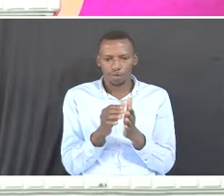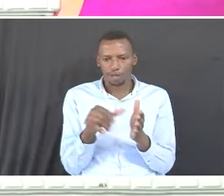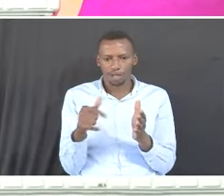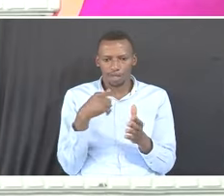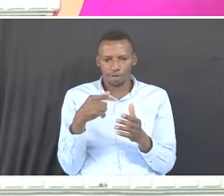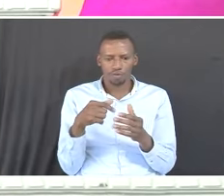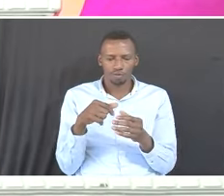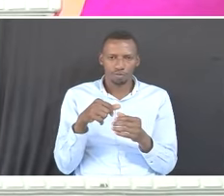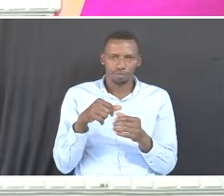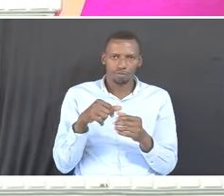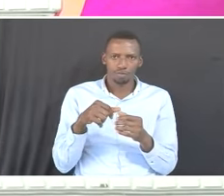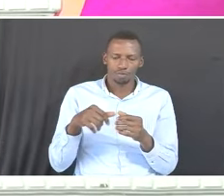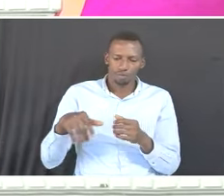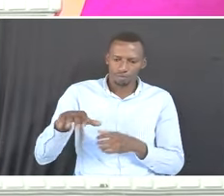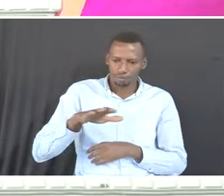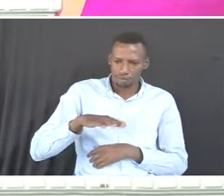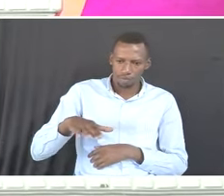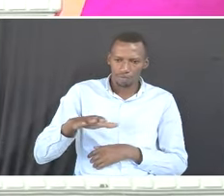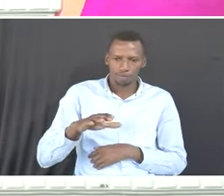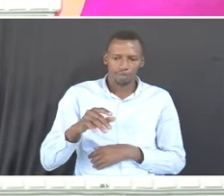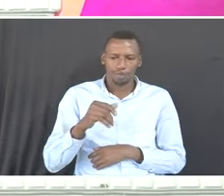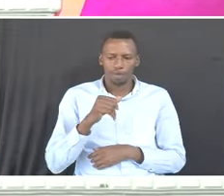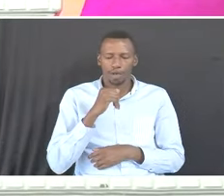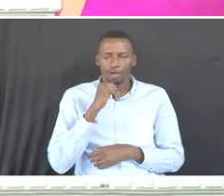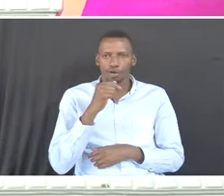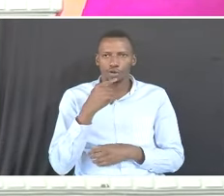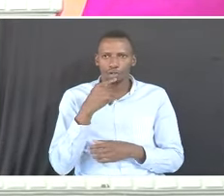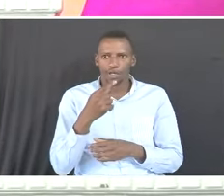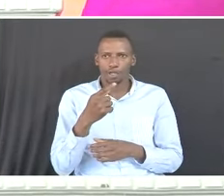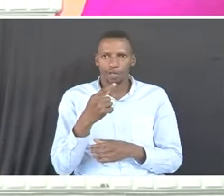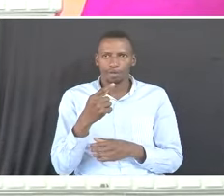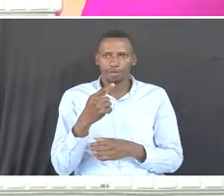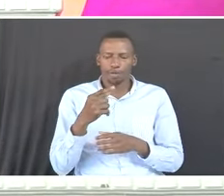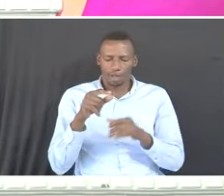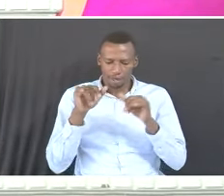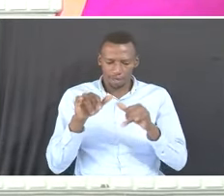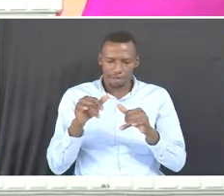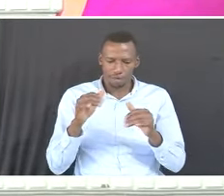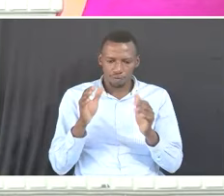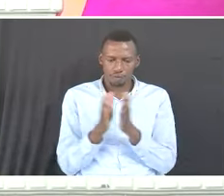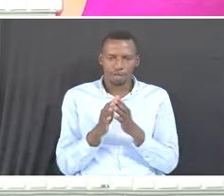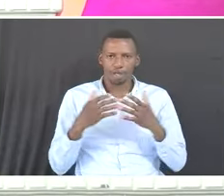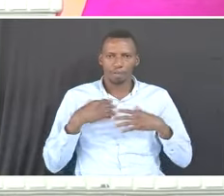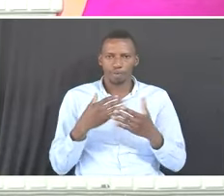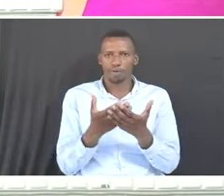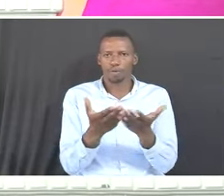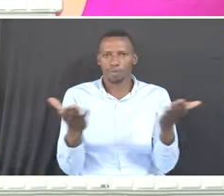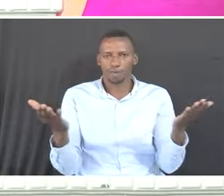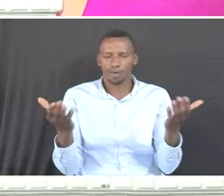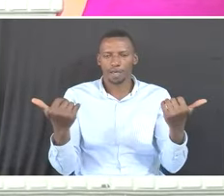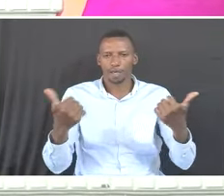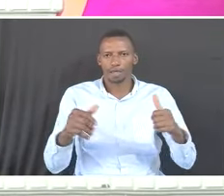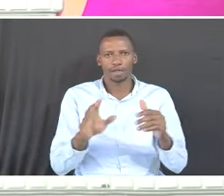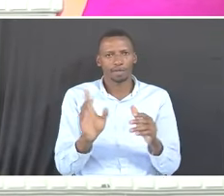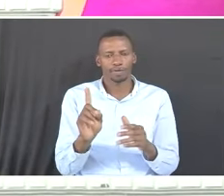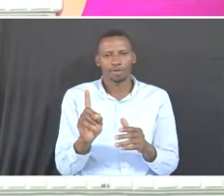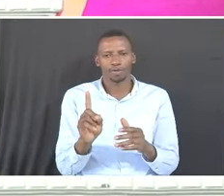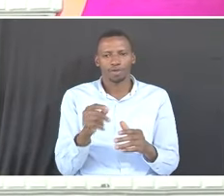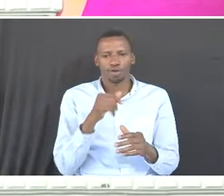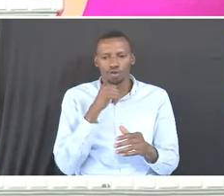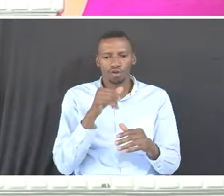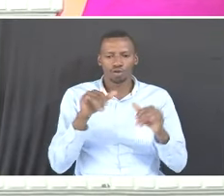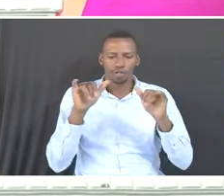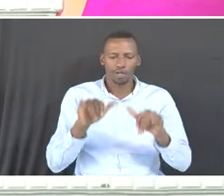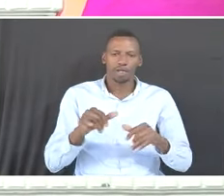know, family prestige. Do not stay in the plane of carnal security. Do not stay in the plane of your fleshly